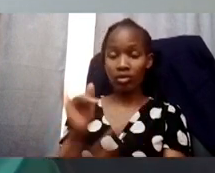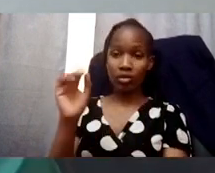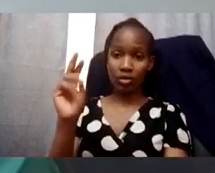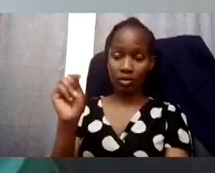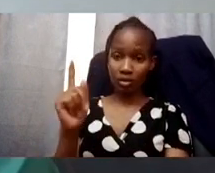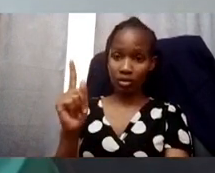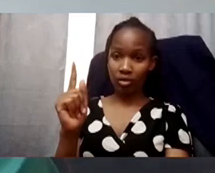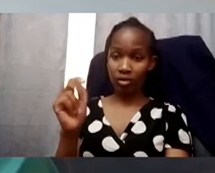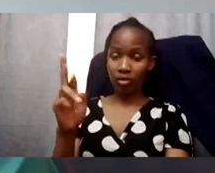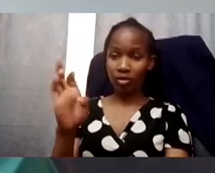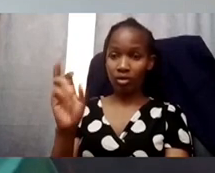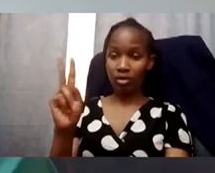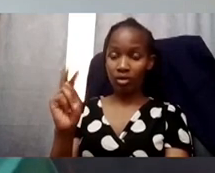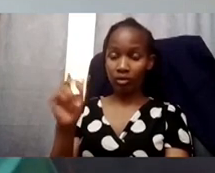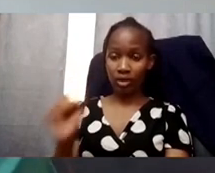together